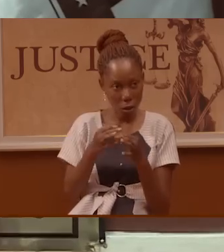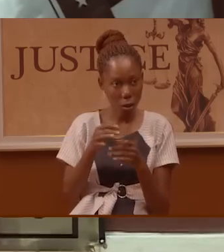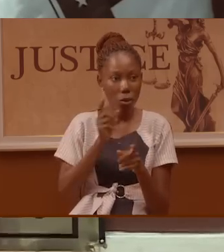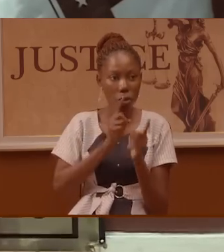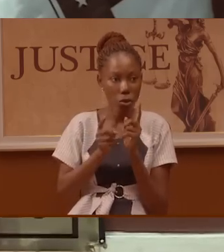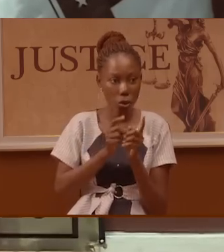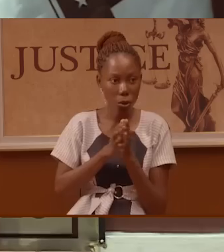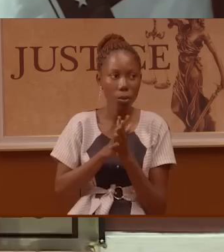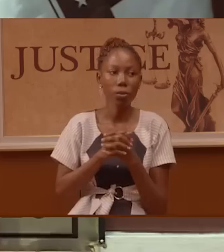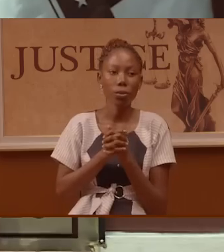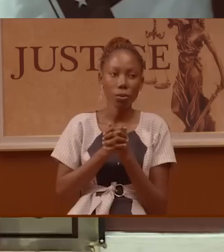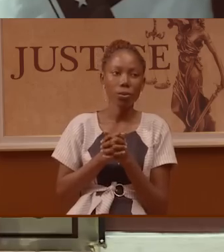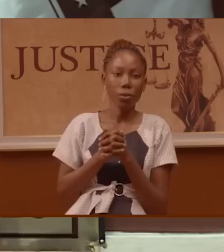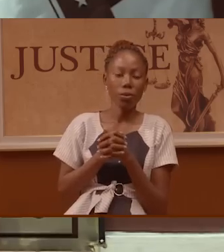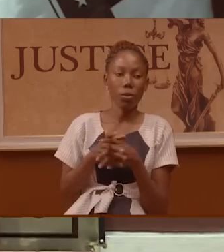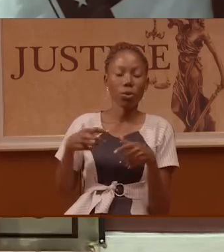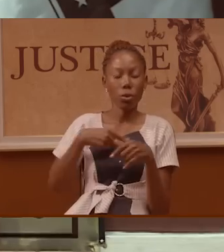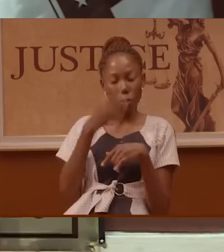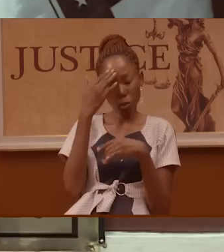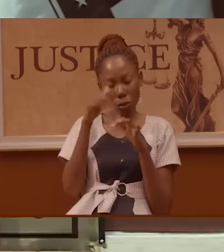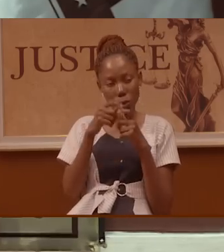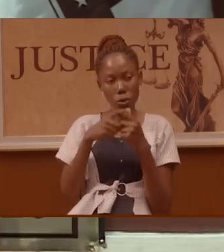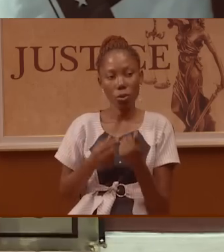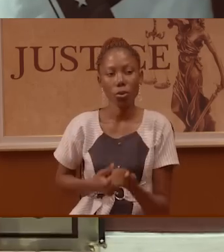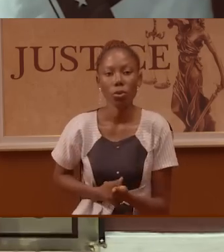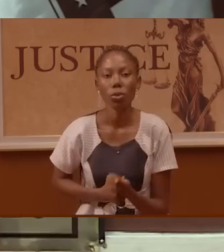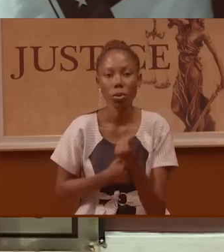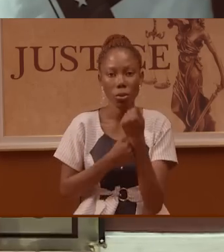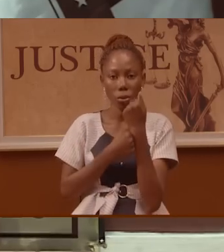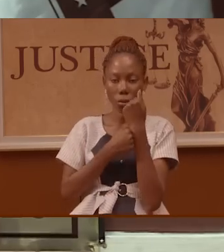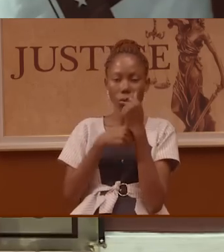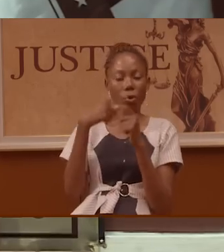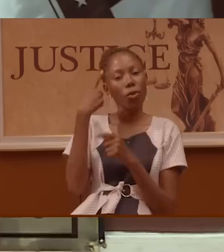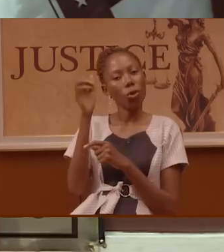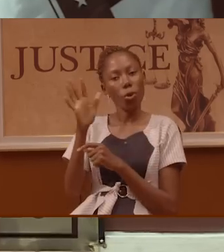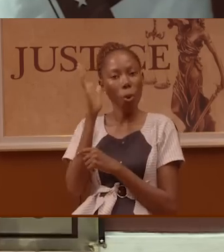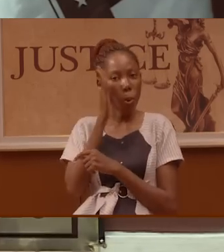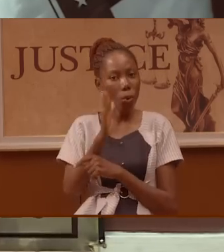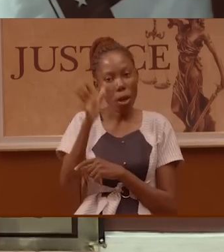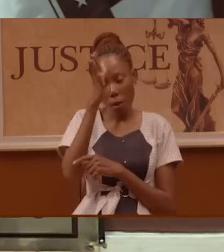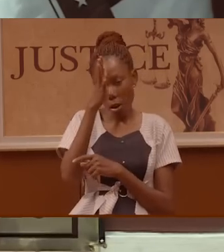easily assist the procurement of the letter of administration.